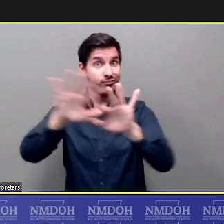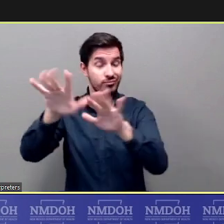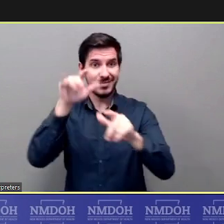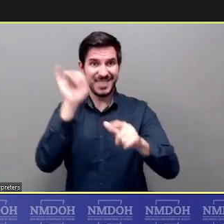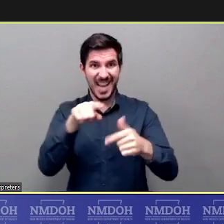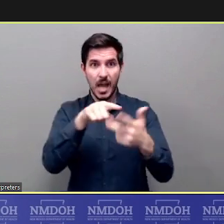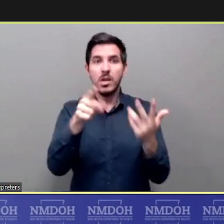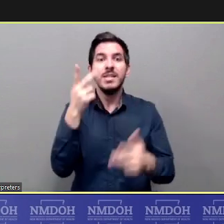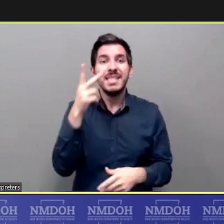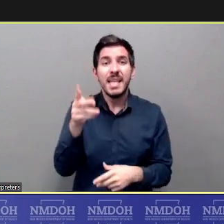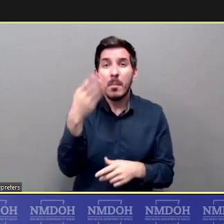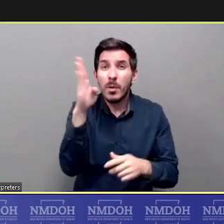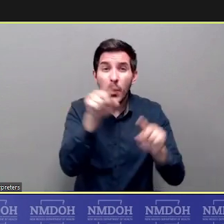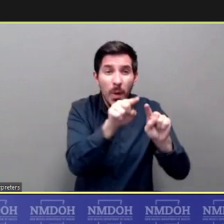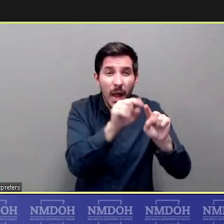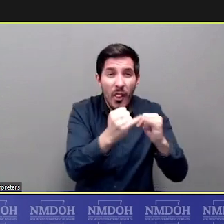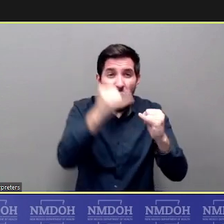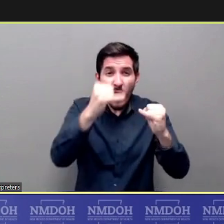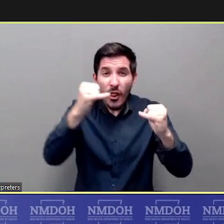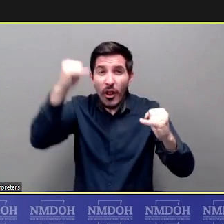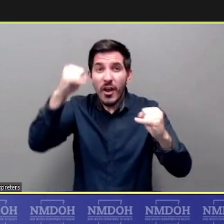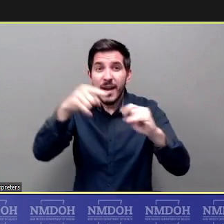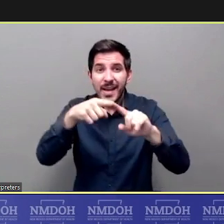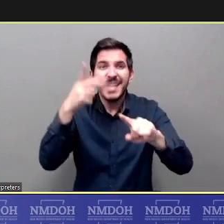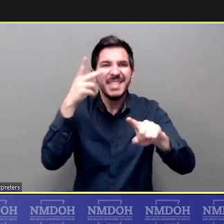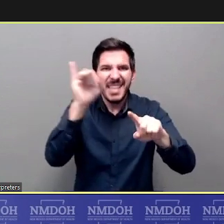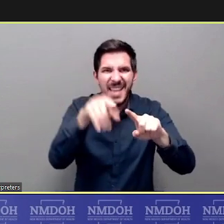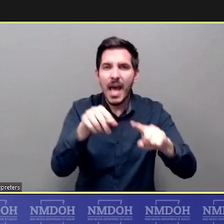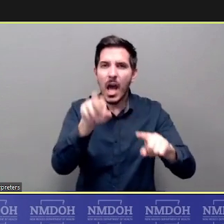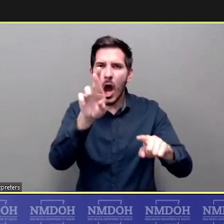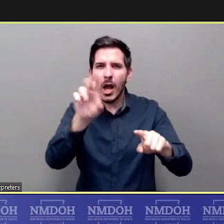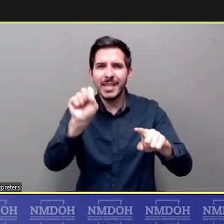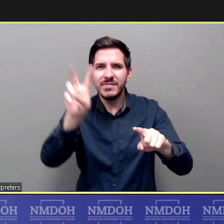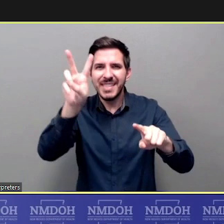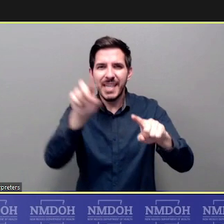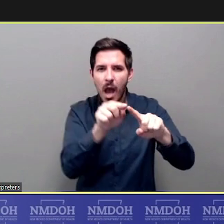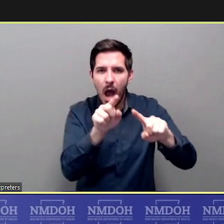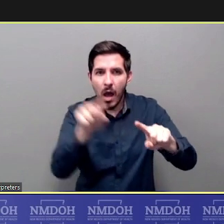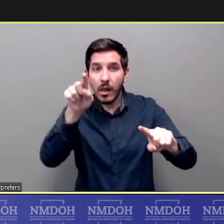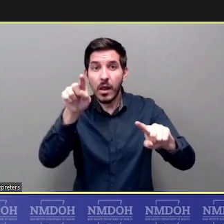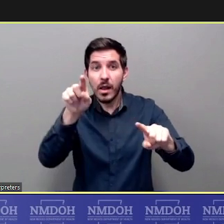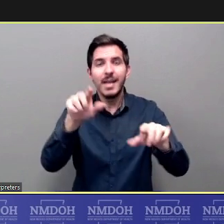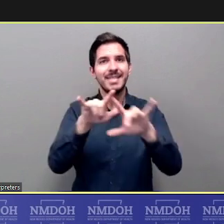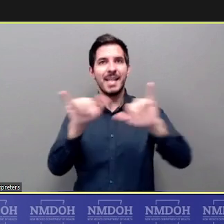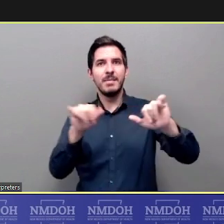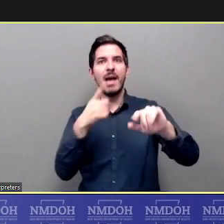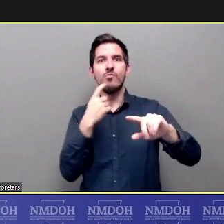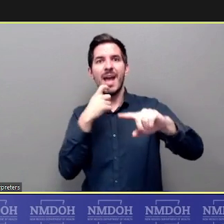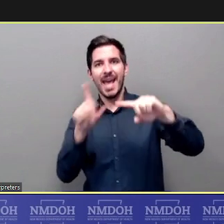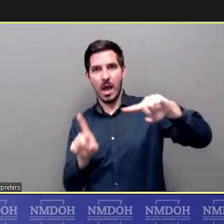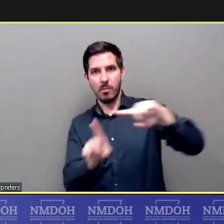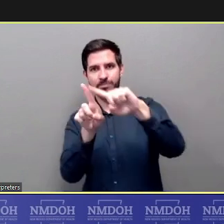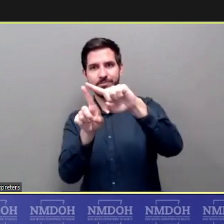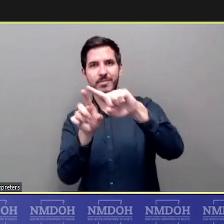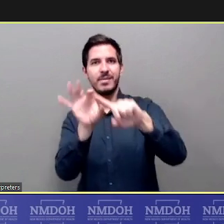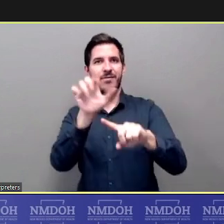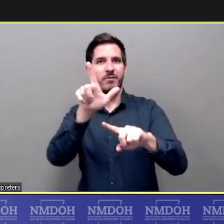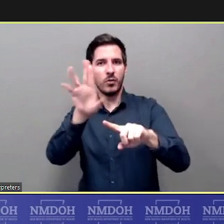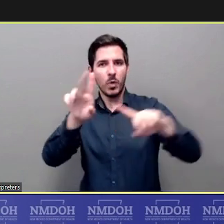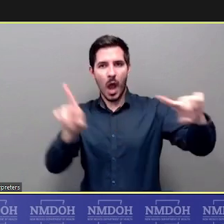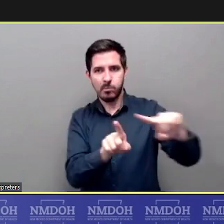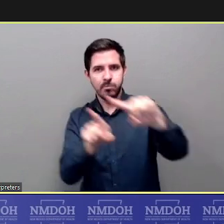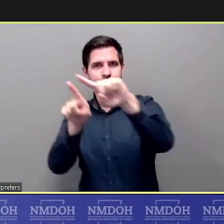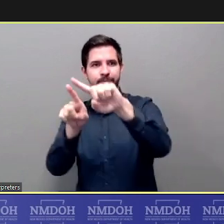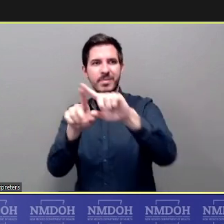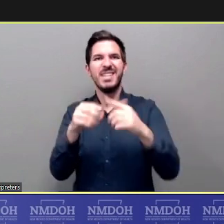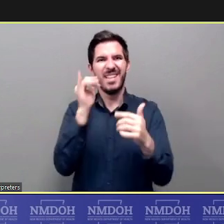see we're having an increase in RSV and then same as flu. So just, this is